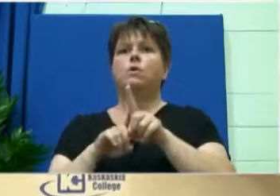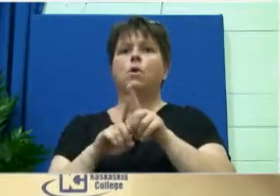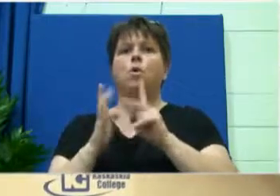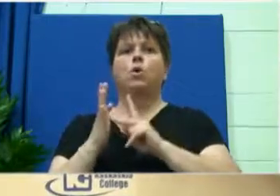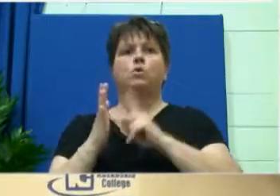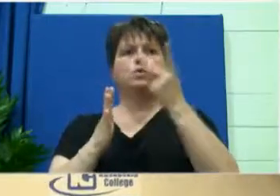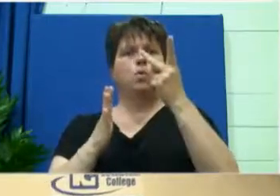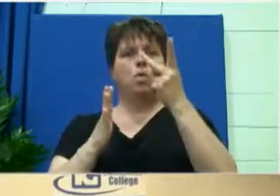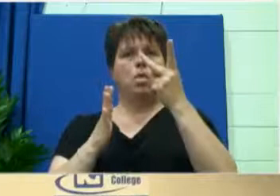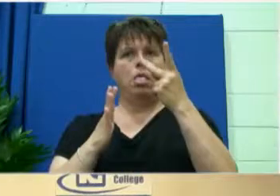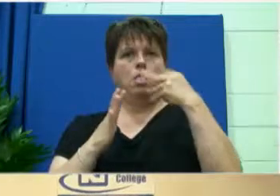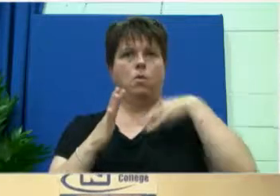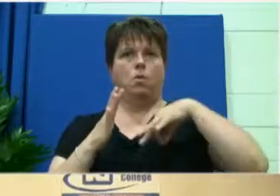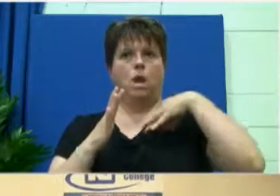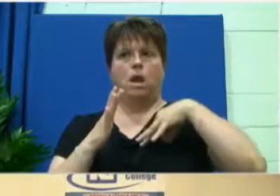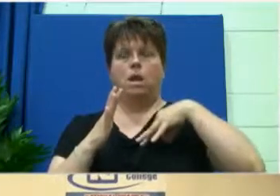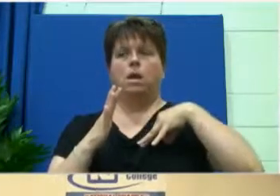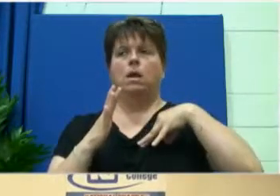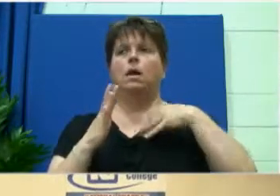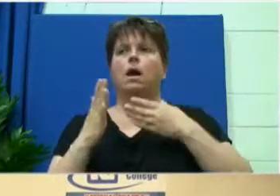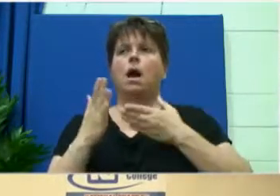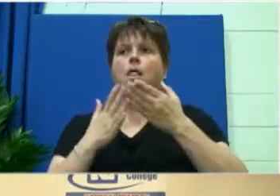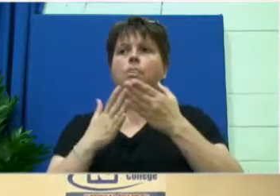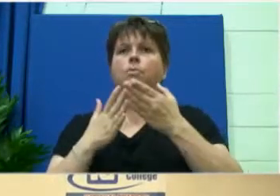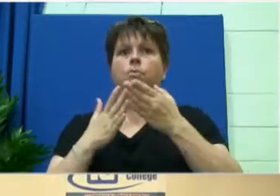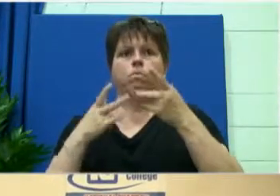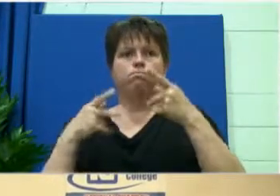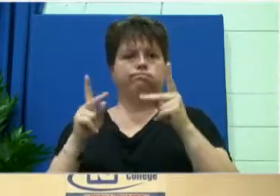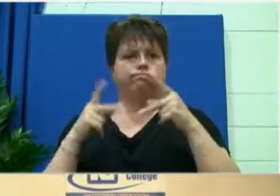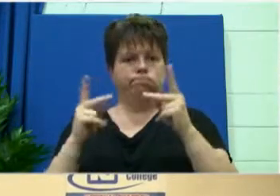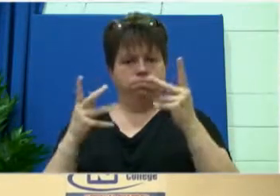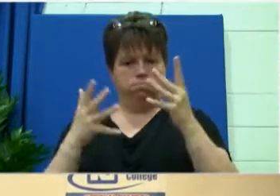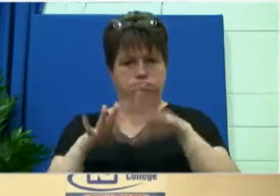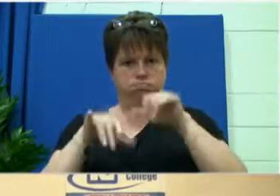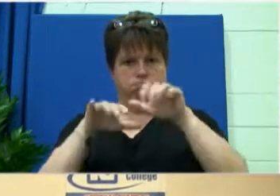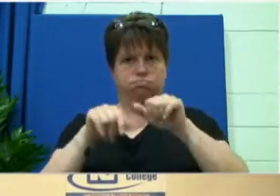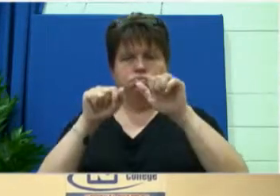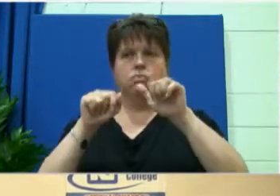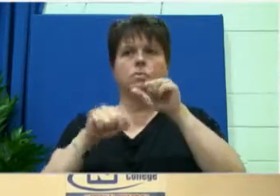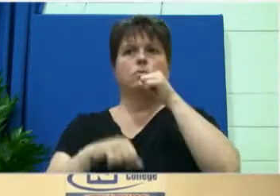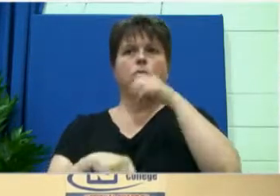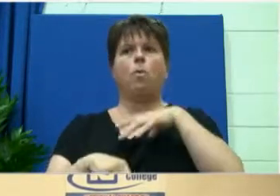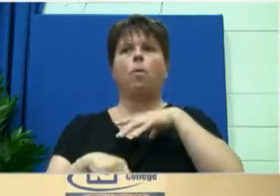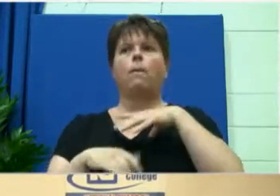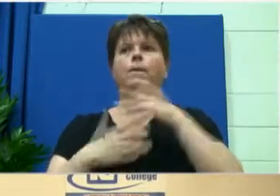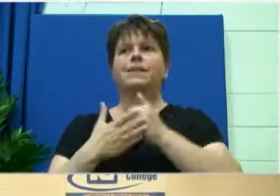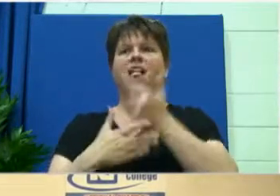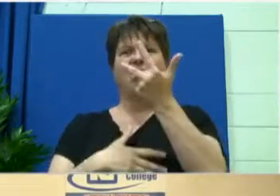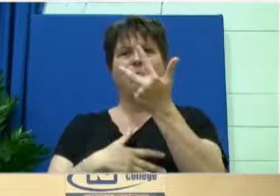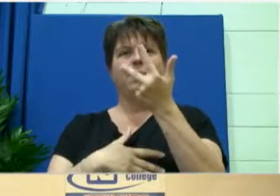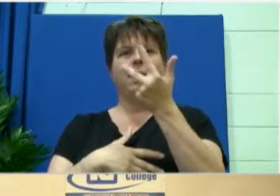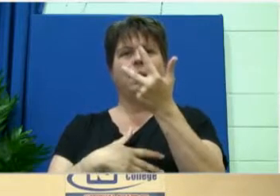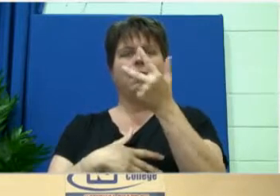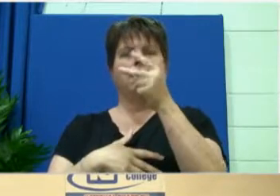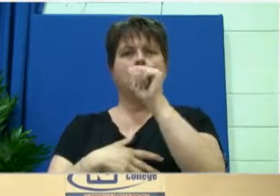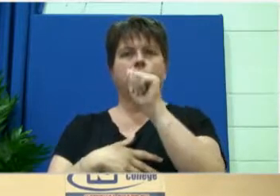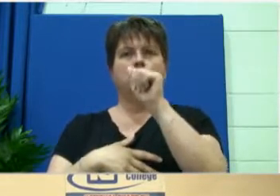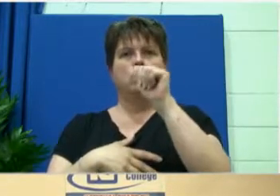credit. And through these opportunities, she has earned 3 associate